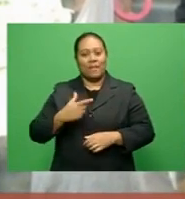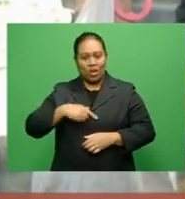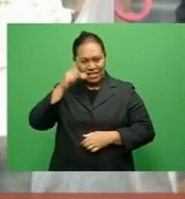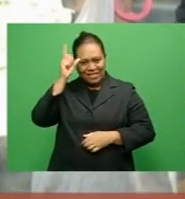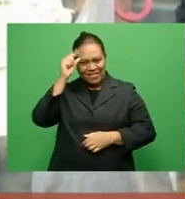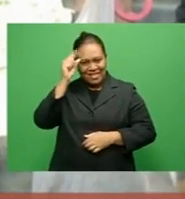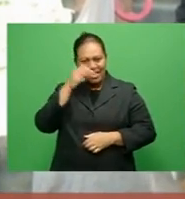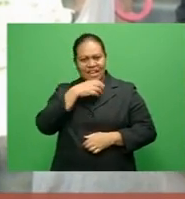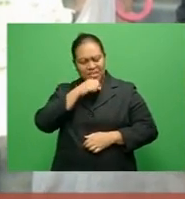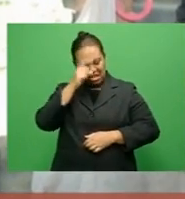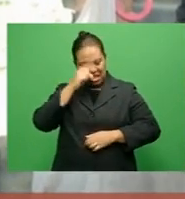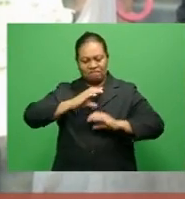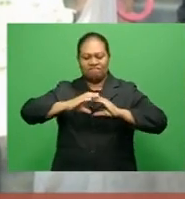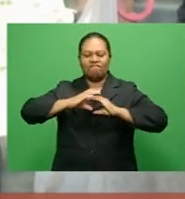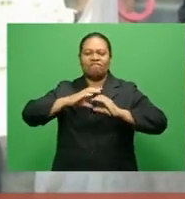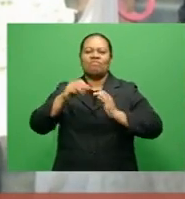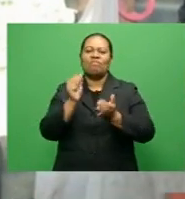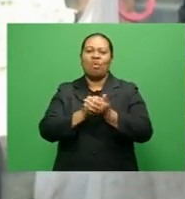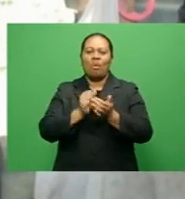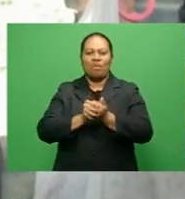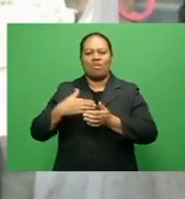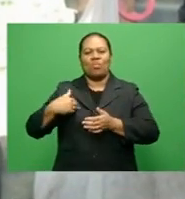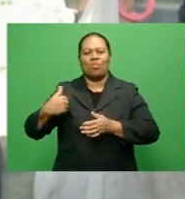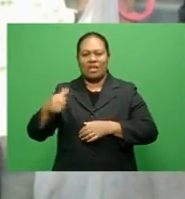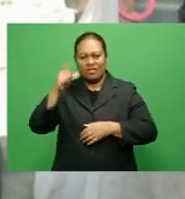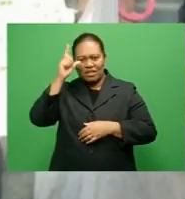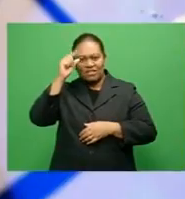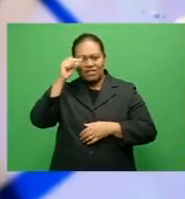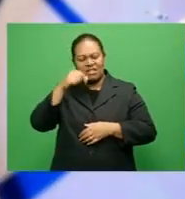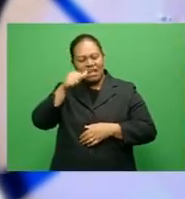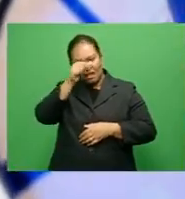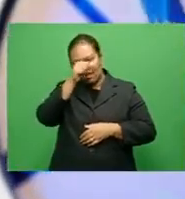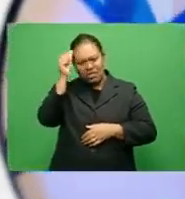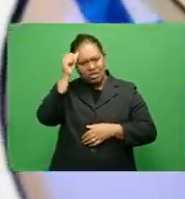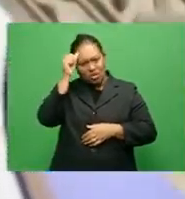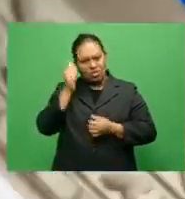he can communicate well with the boys, and he is familiar with the sport.